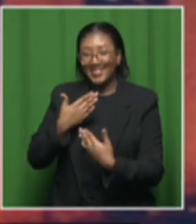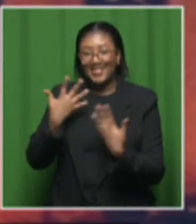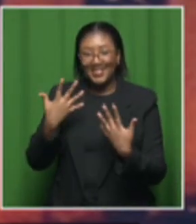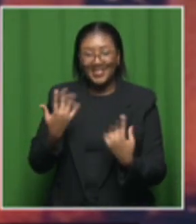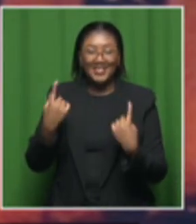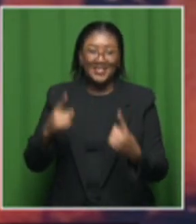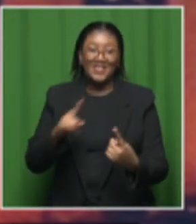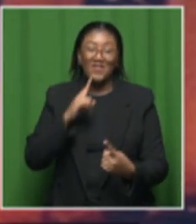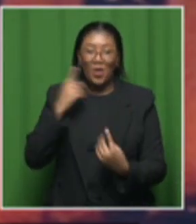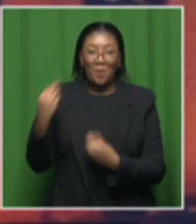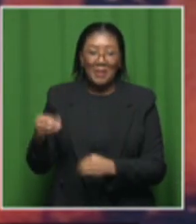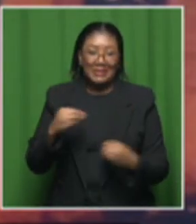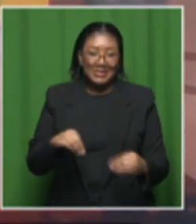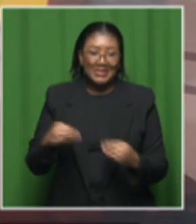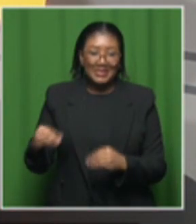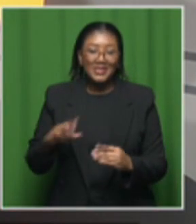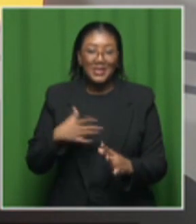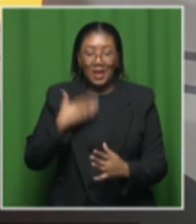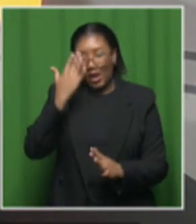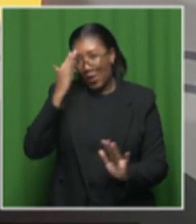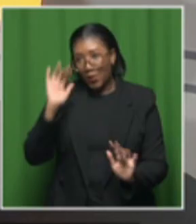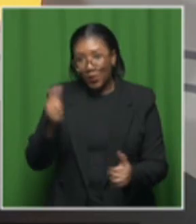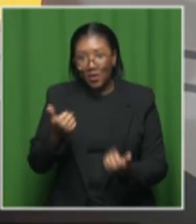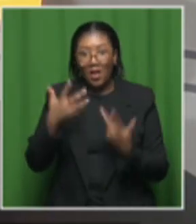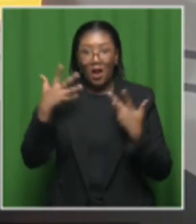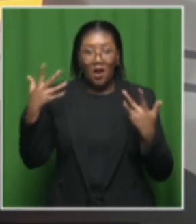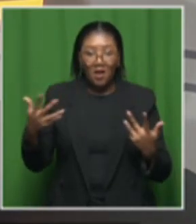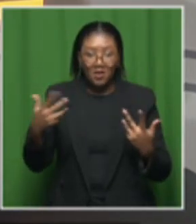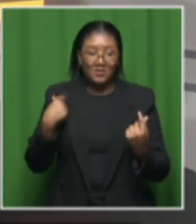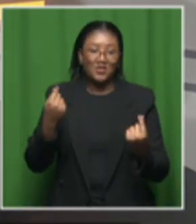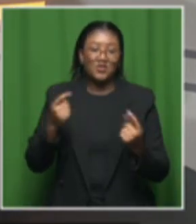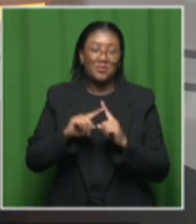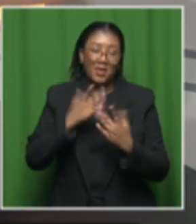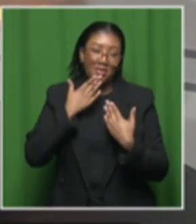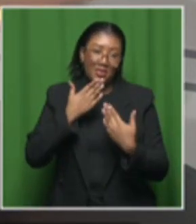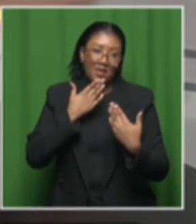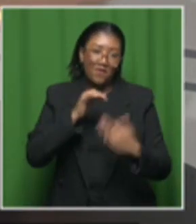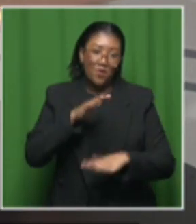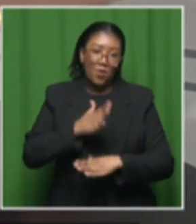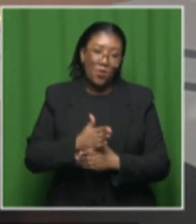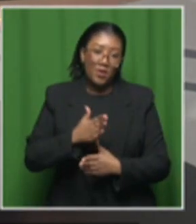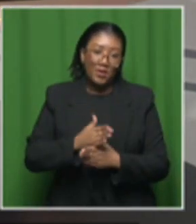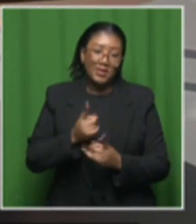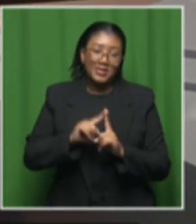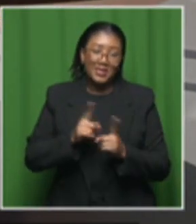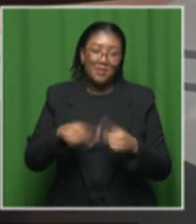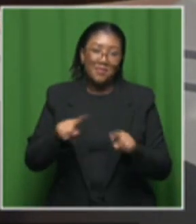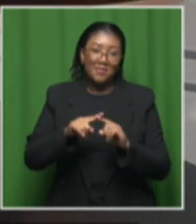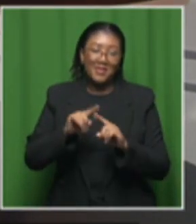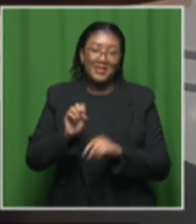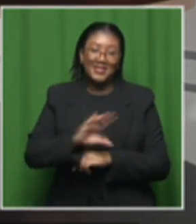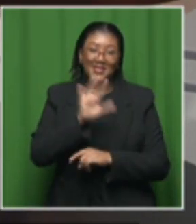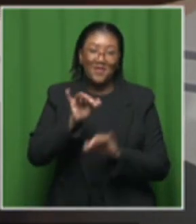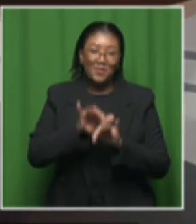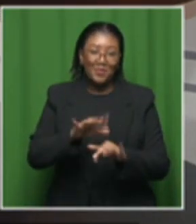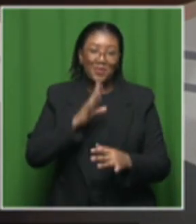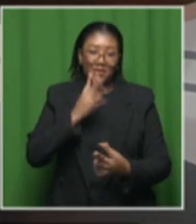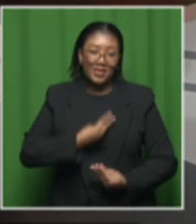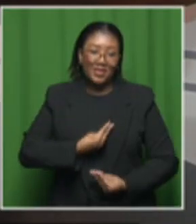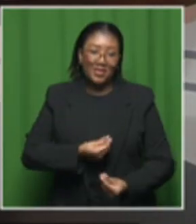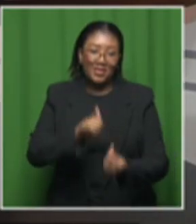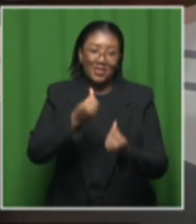out of your busy schedule, because I know there's lots more that needs to be done. But thank you for sharing your work and for healing us as a nation. Also just